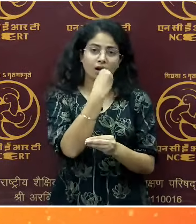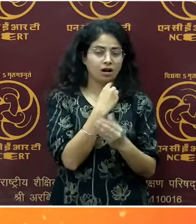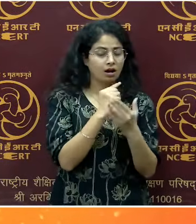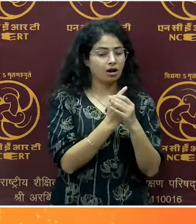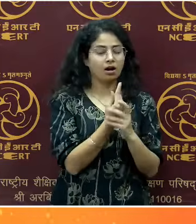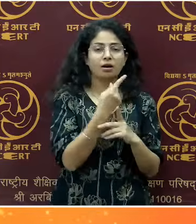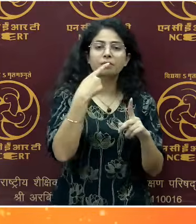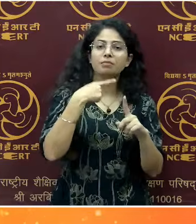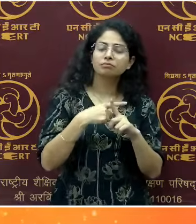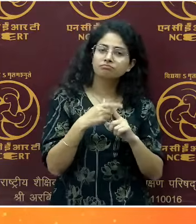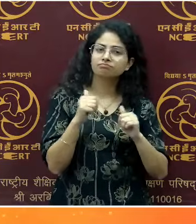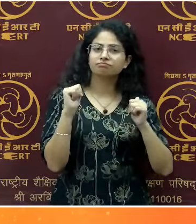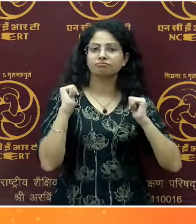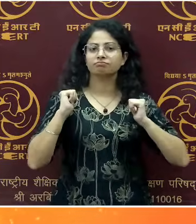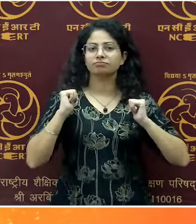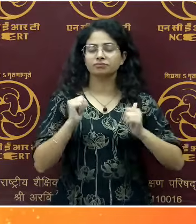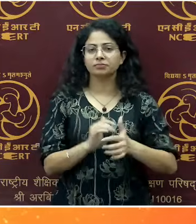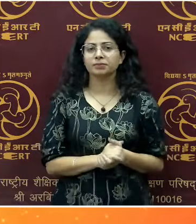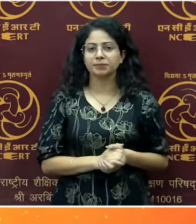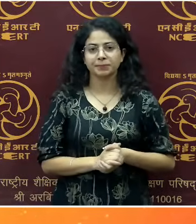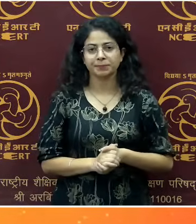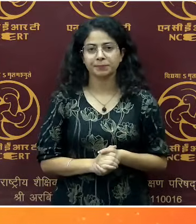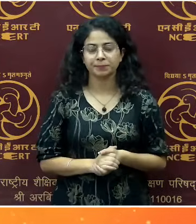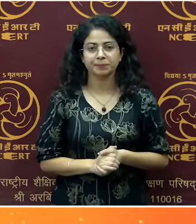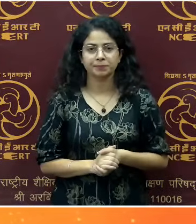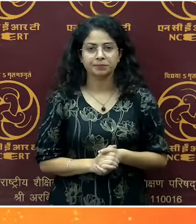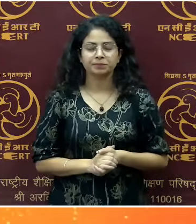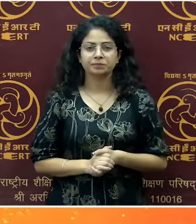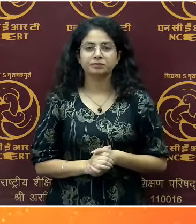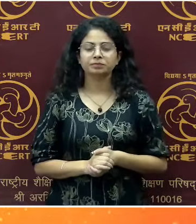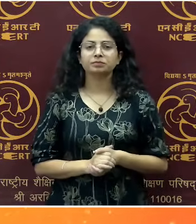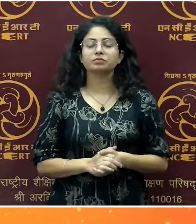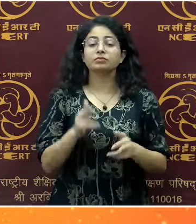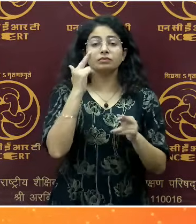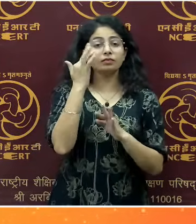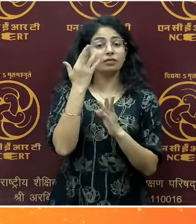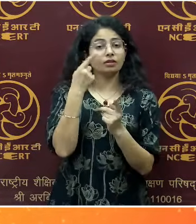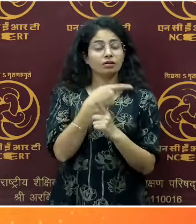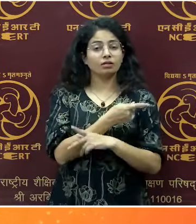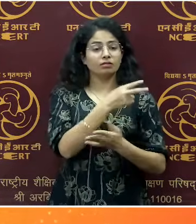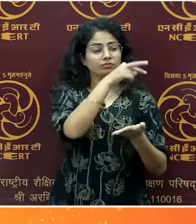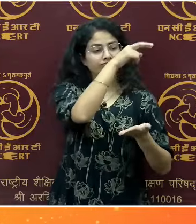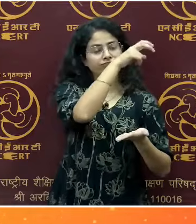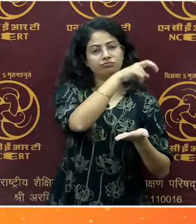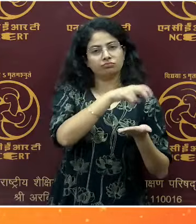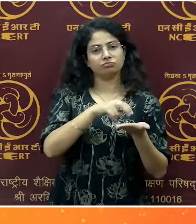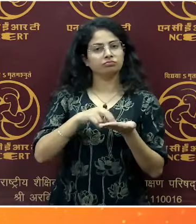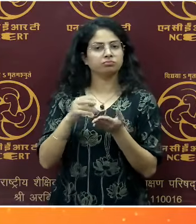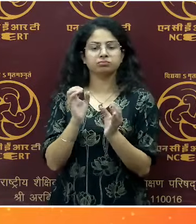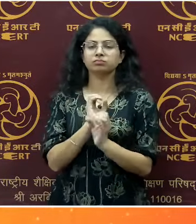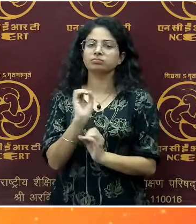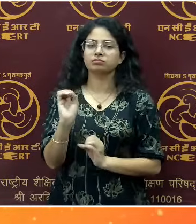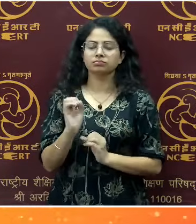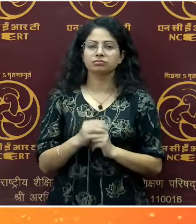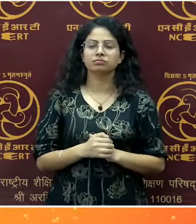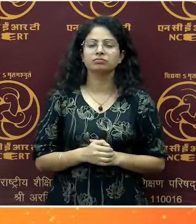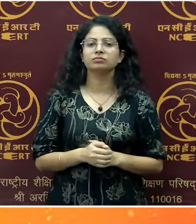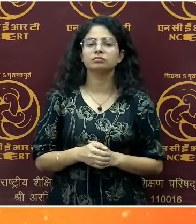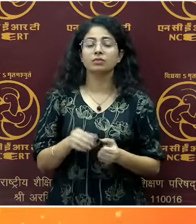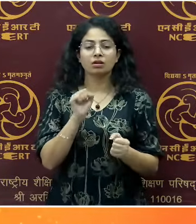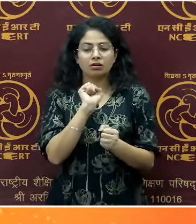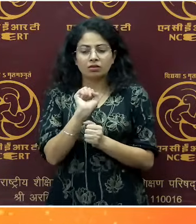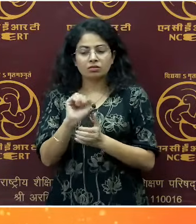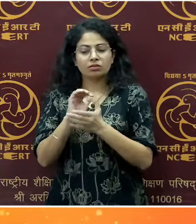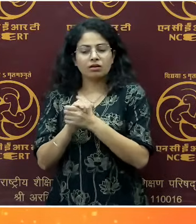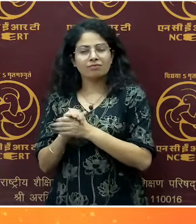grass and take proper rest for a while. So that's why he could not go to meet his friends. His friends were